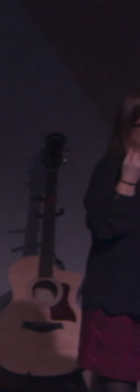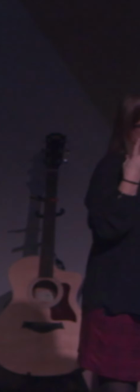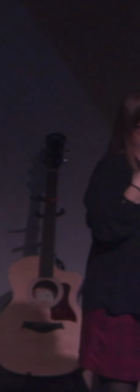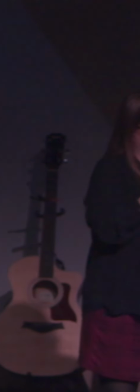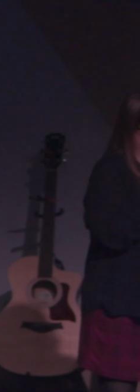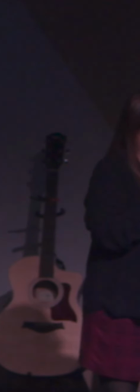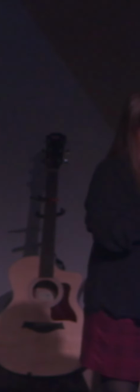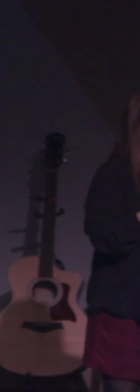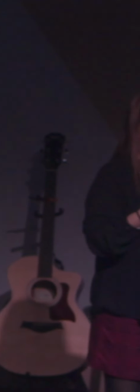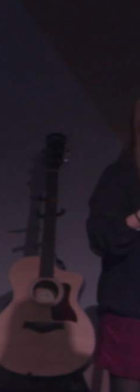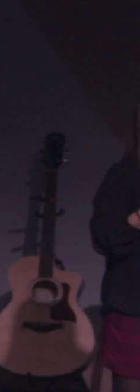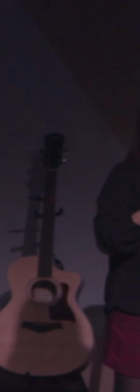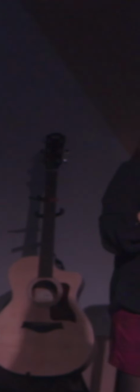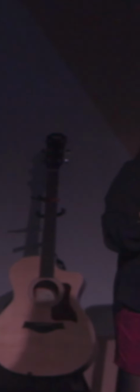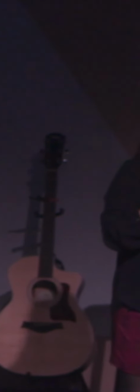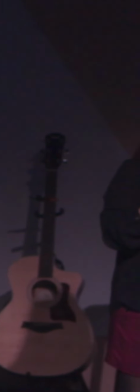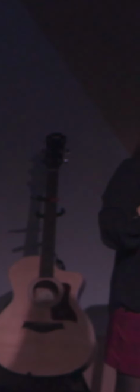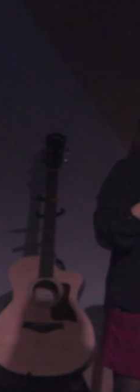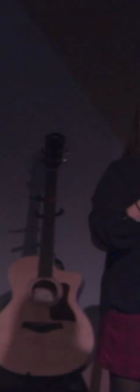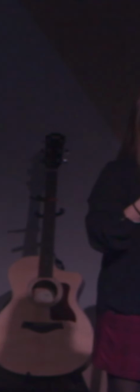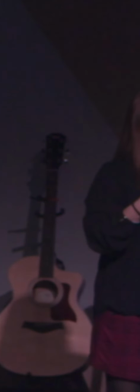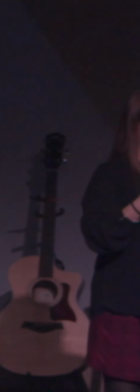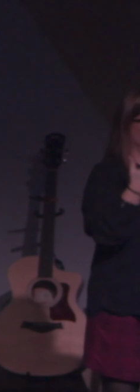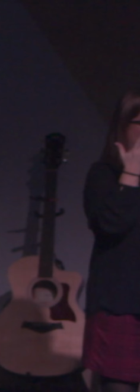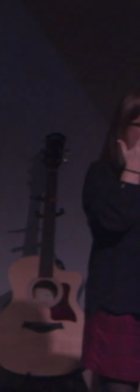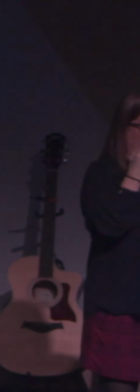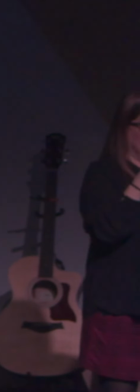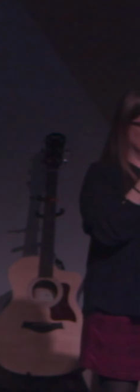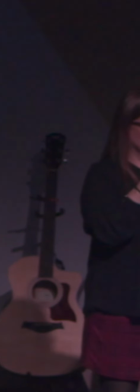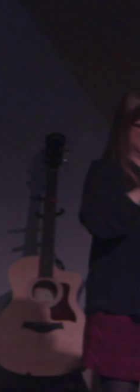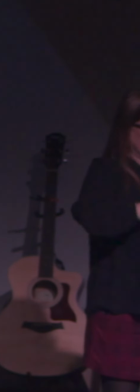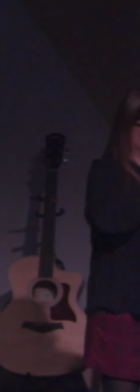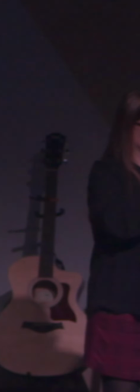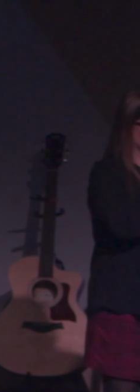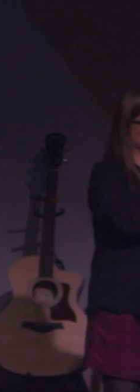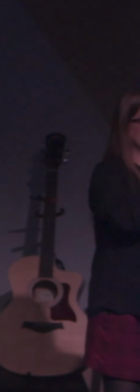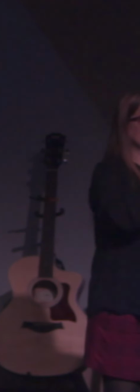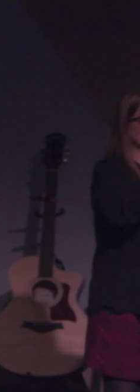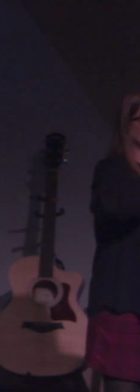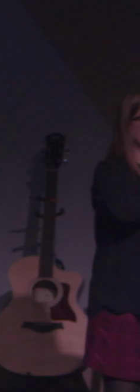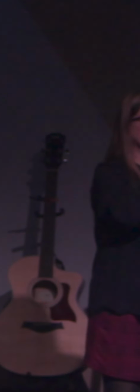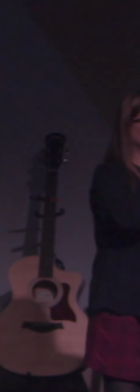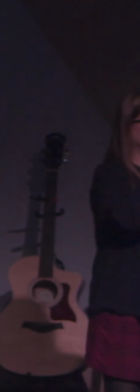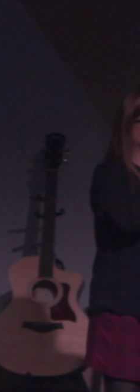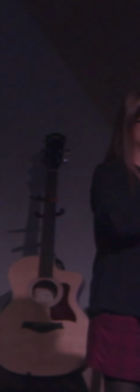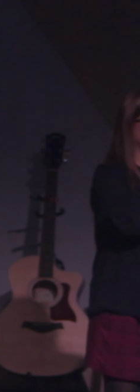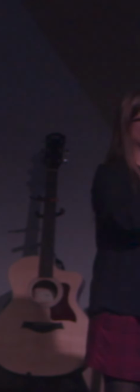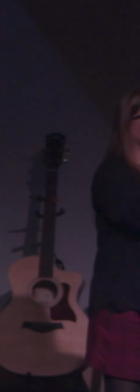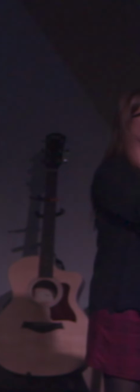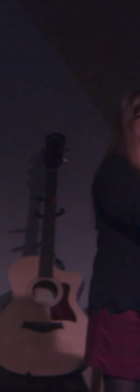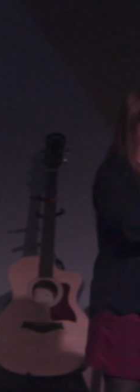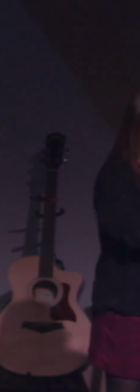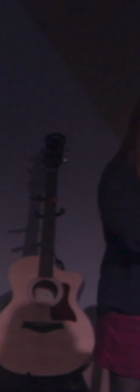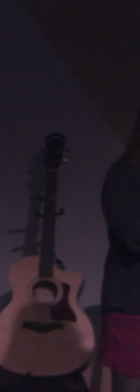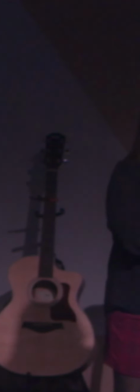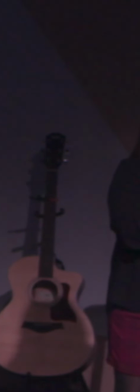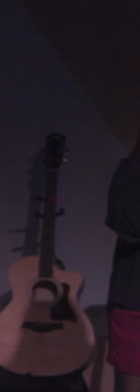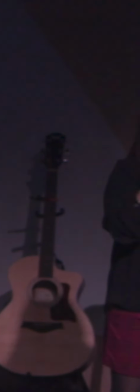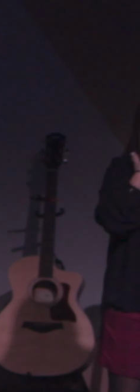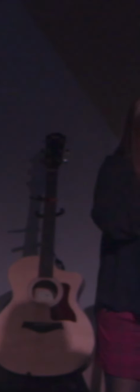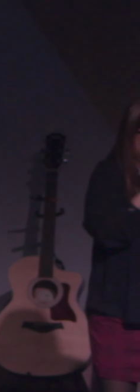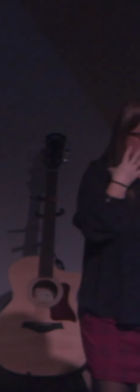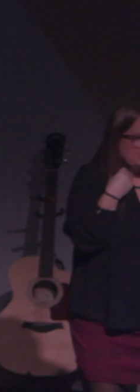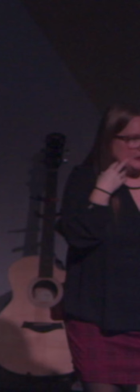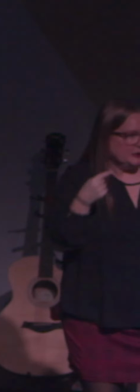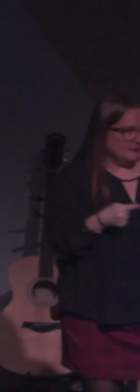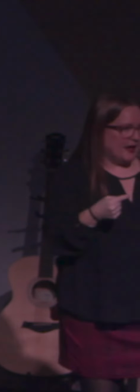and just the existence of Simple Church, why we're even here, because of the pain that my family and I walked through. But